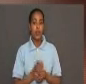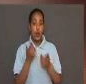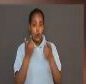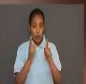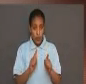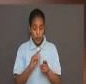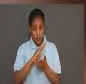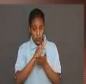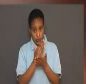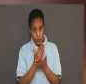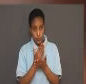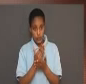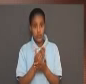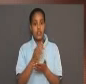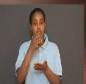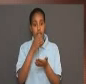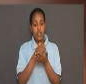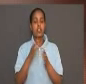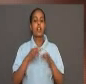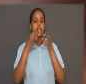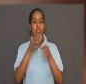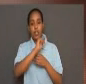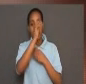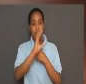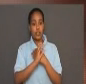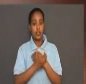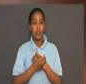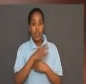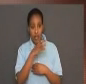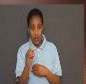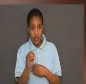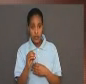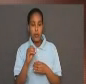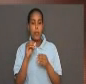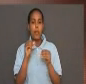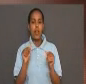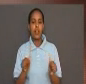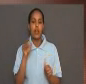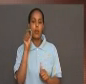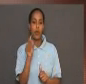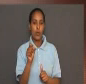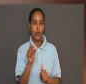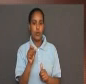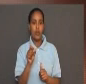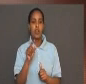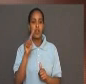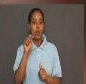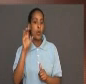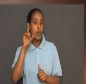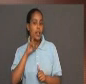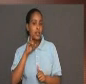When it is between its glass transition temperature and its melting point, a